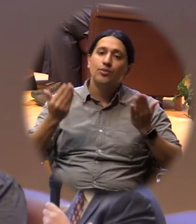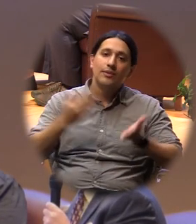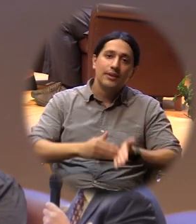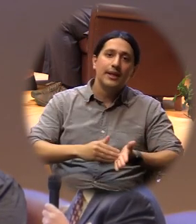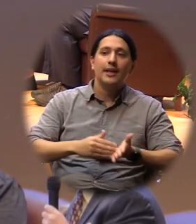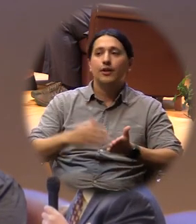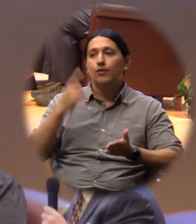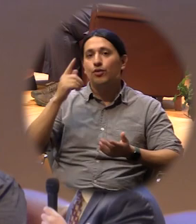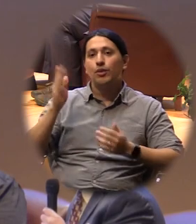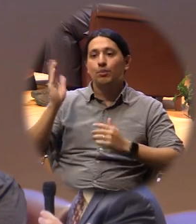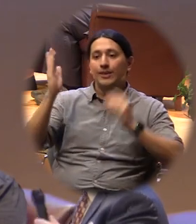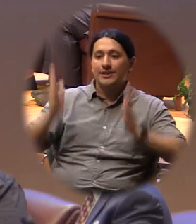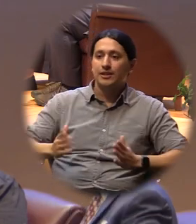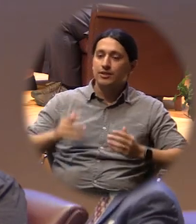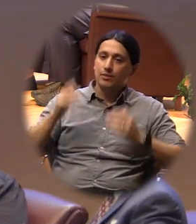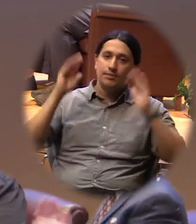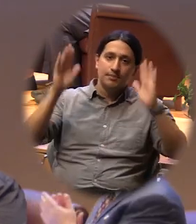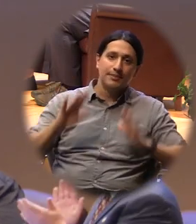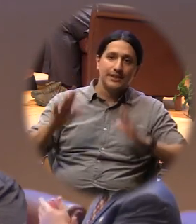rich conversation.